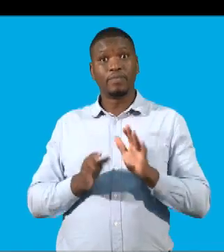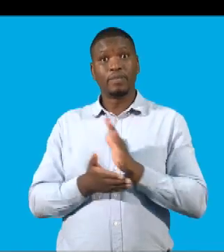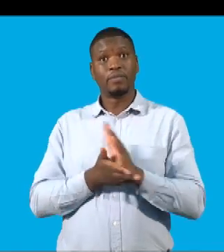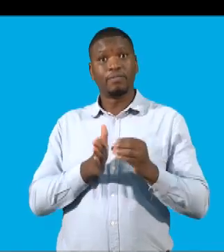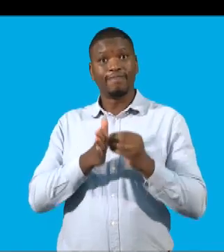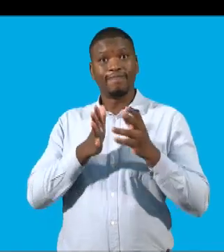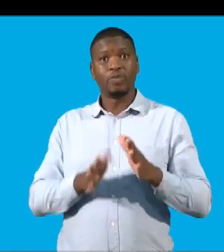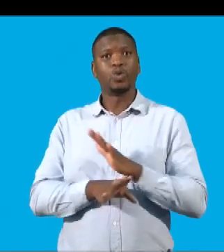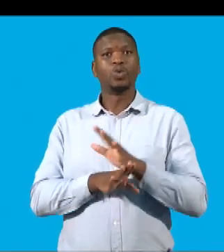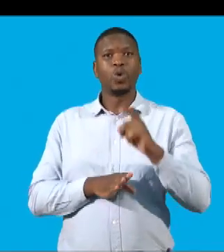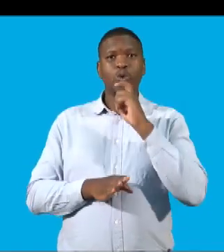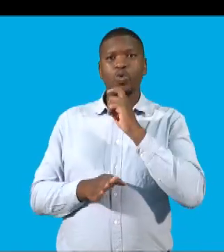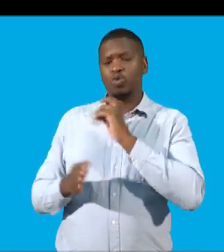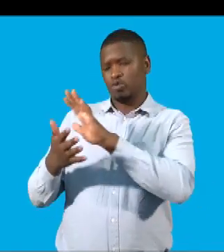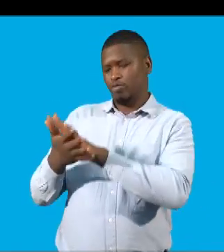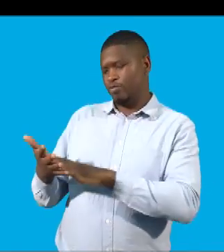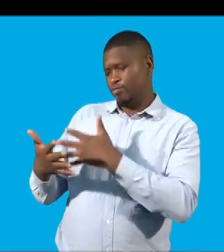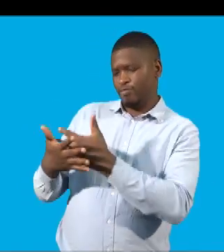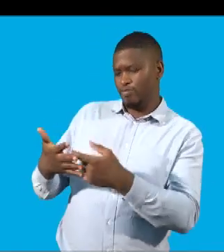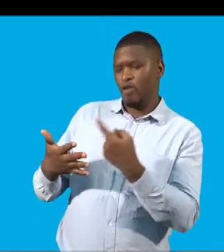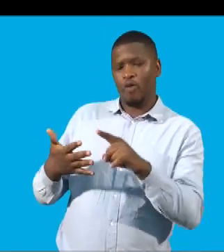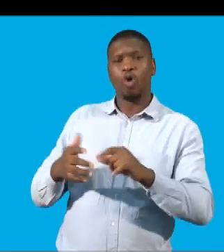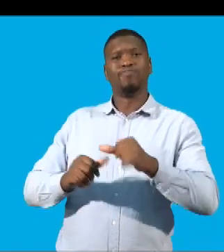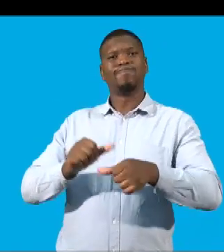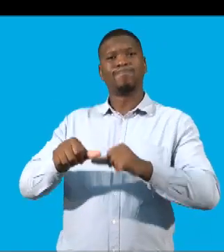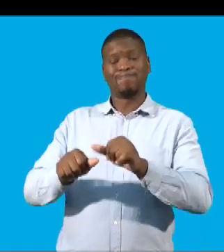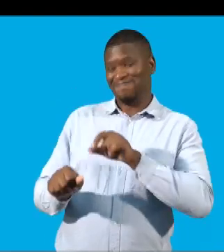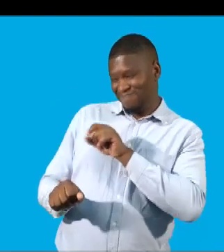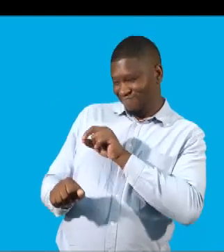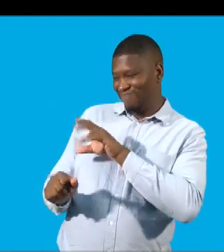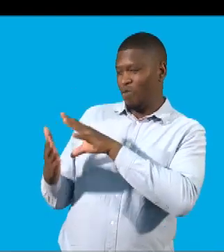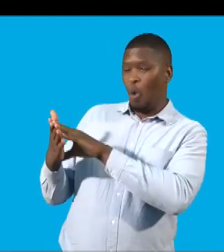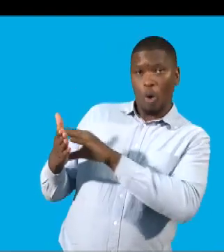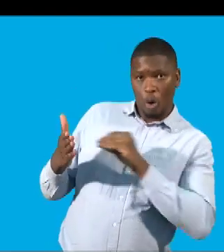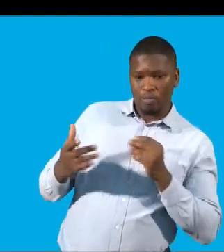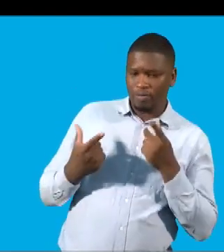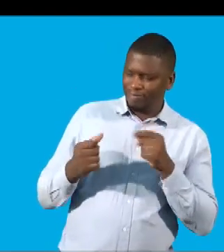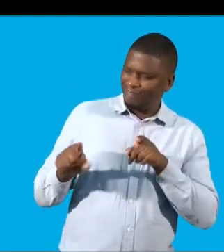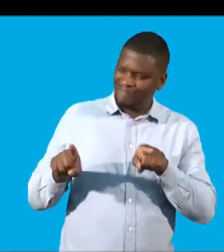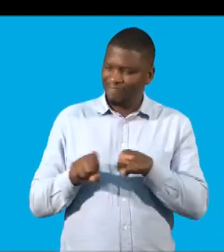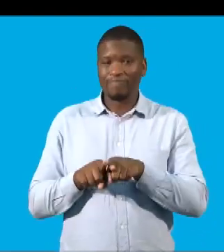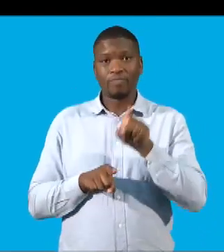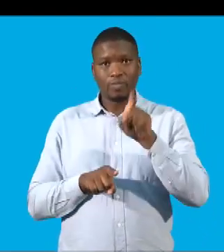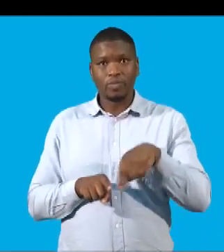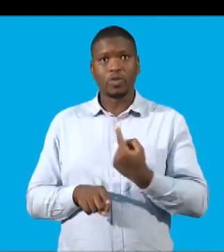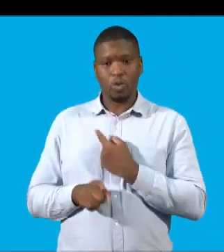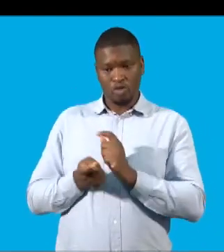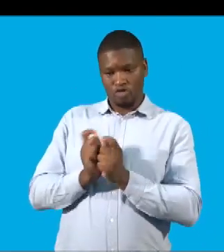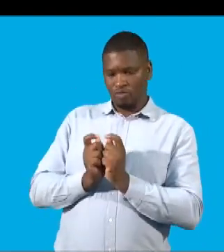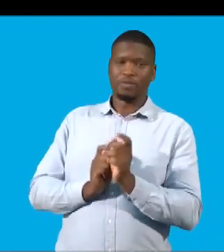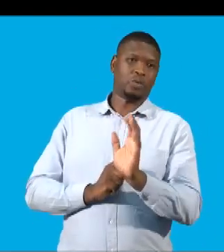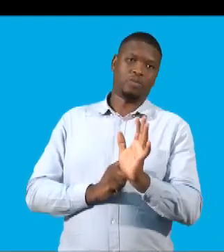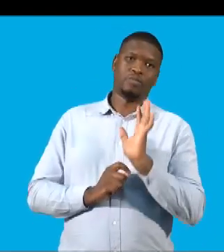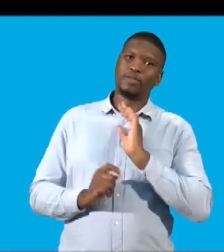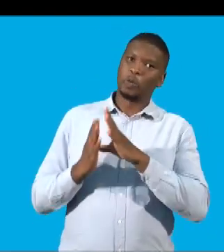exam, learners do not use the formula sheet correctly. So you need to take those formulas exactly as they appear